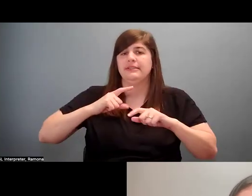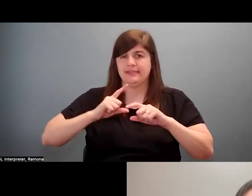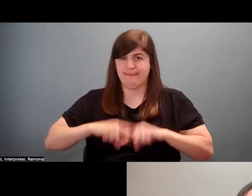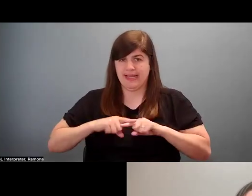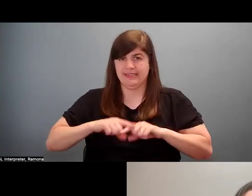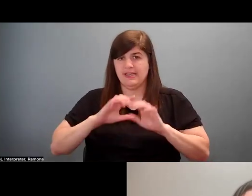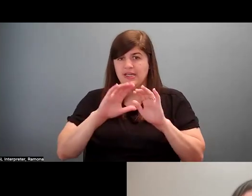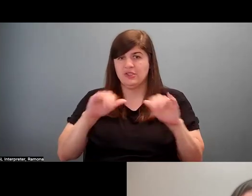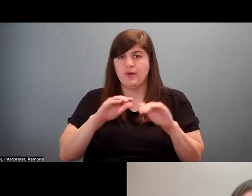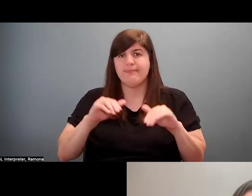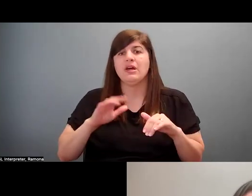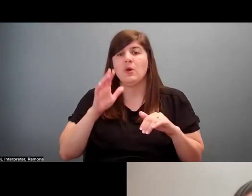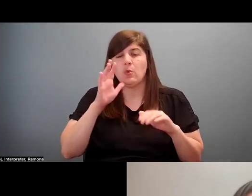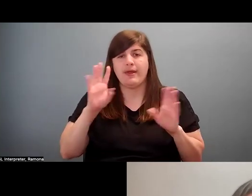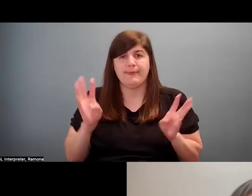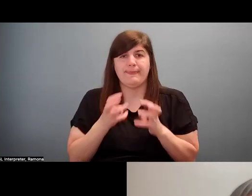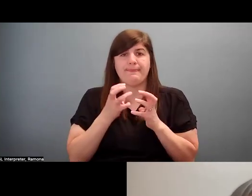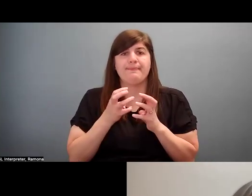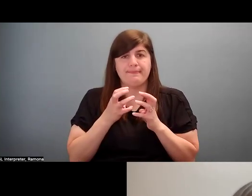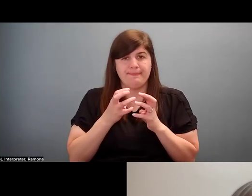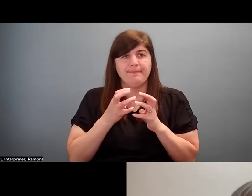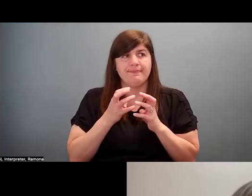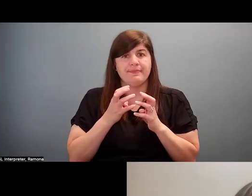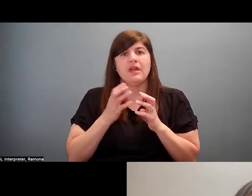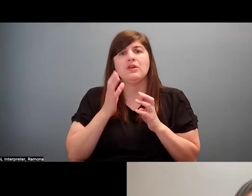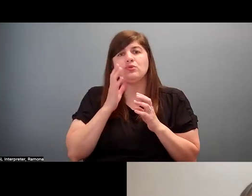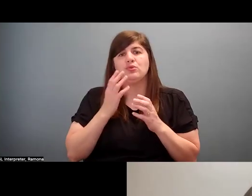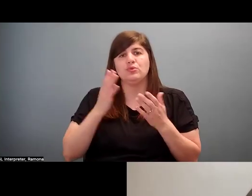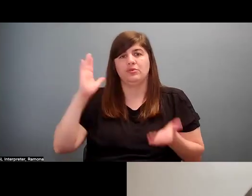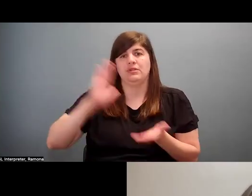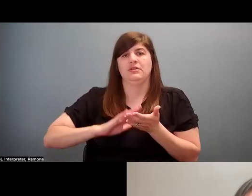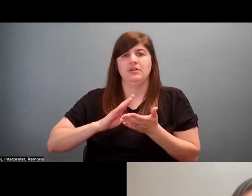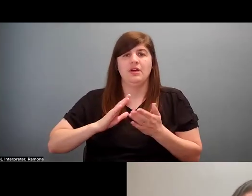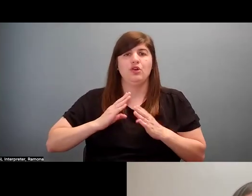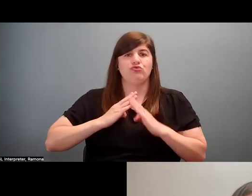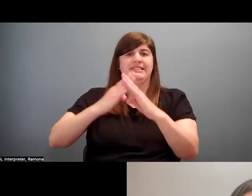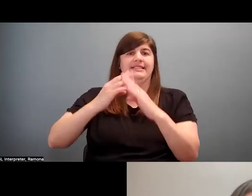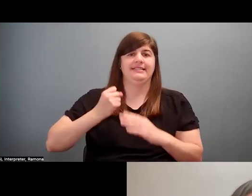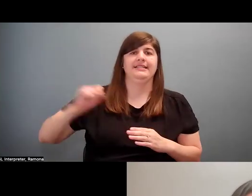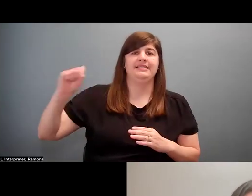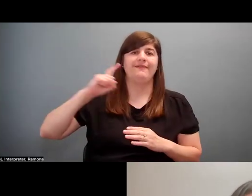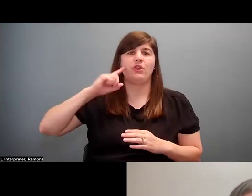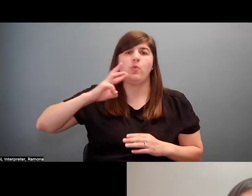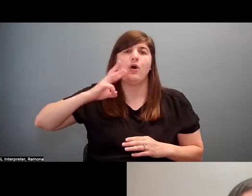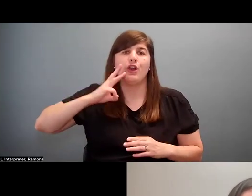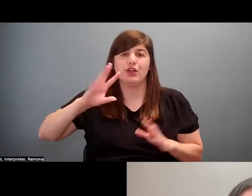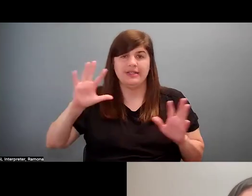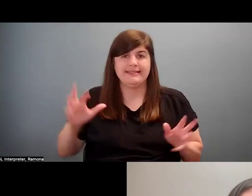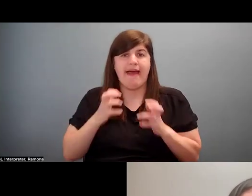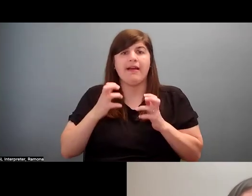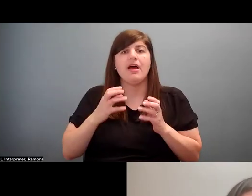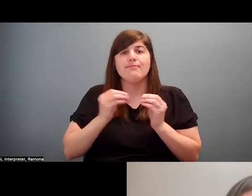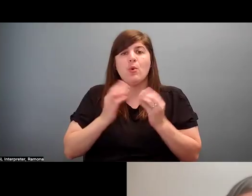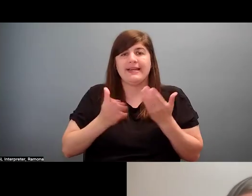will tuck in their appendages to reduce the resistance to the water. So they want to tuck everything in so that it's easier for them to